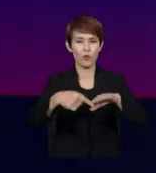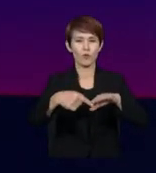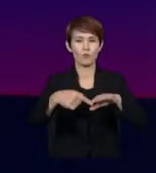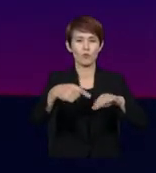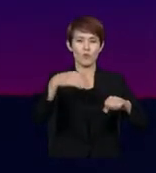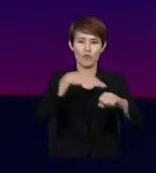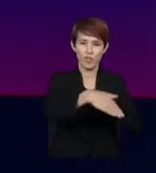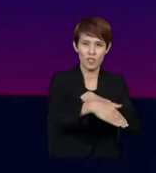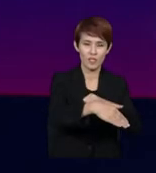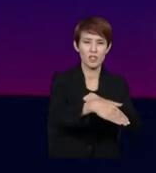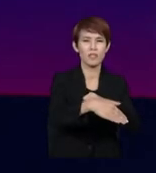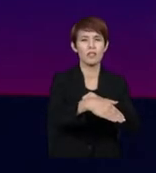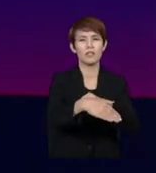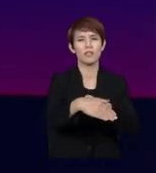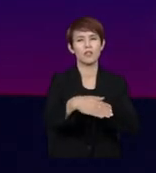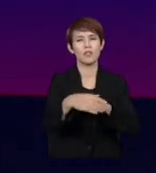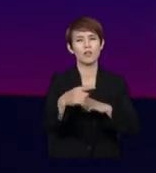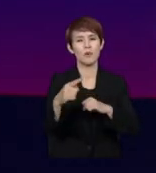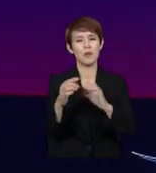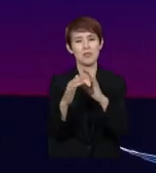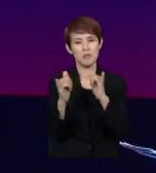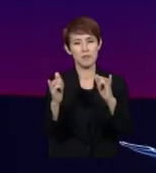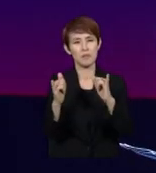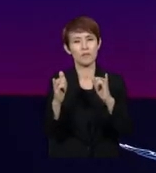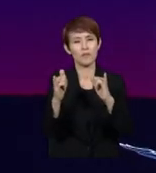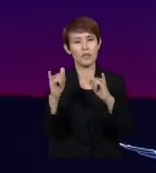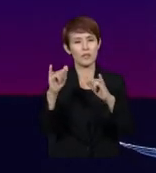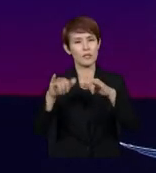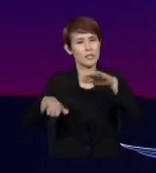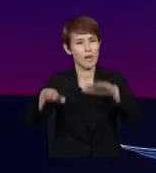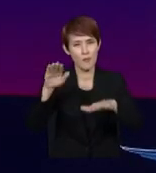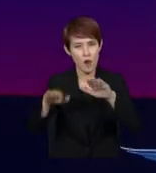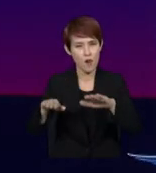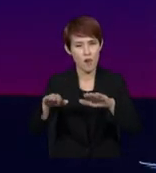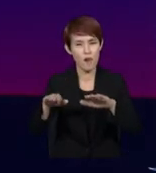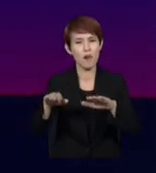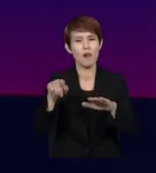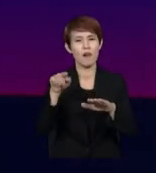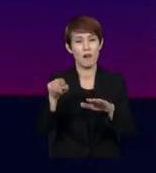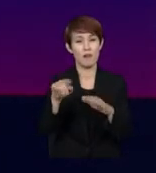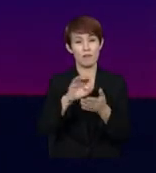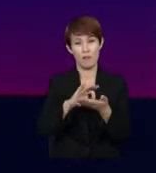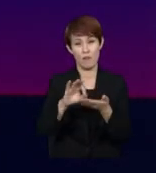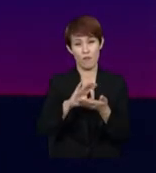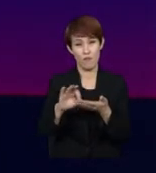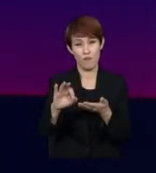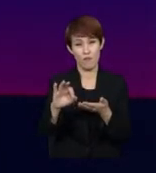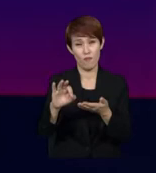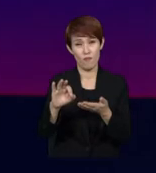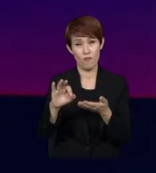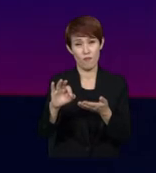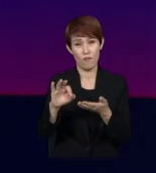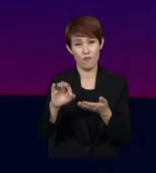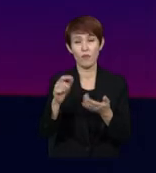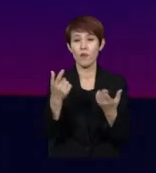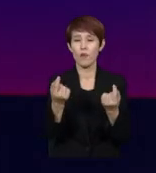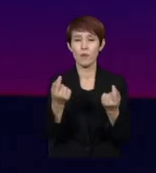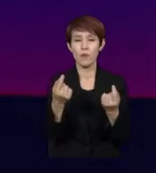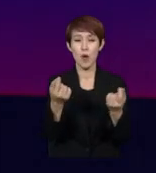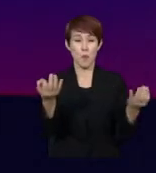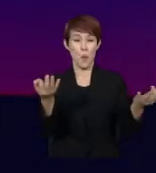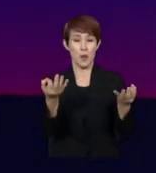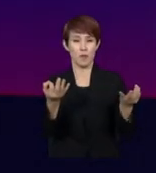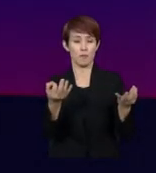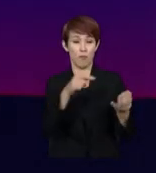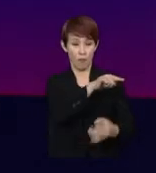or be it, for that matter, completely legitimate forms of democratic bottom-up mobilizations. And we're not doing ourselves a favor if we